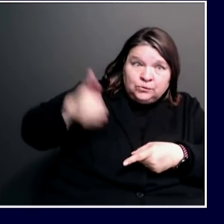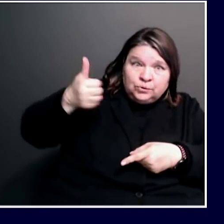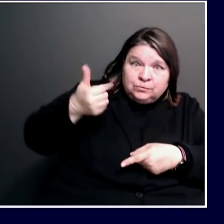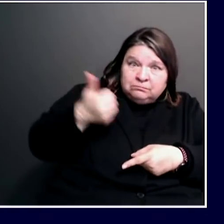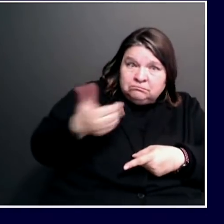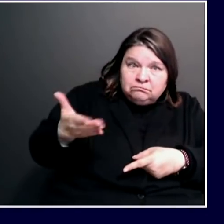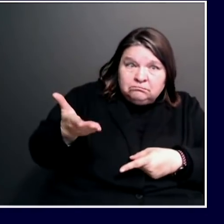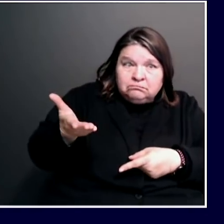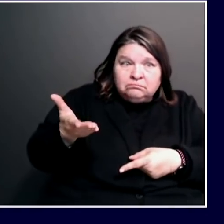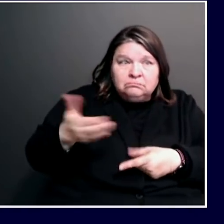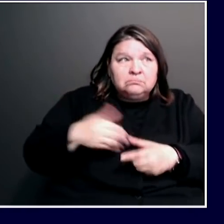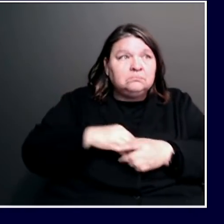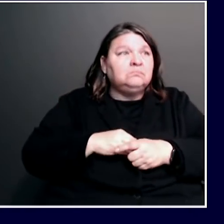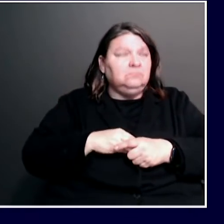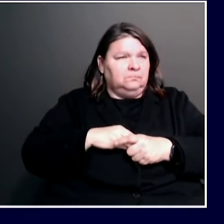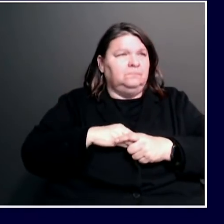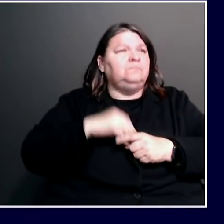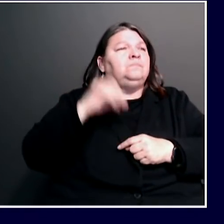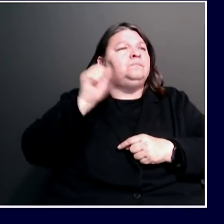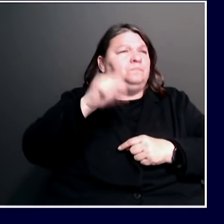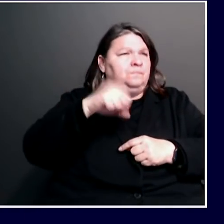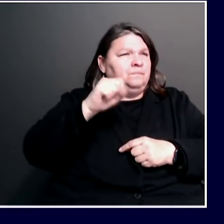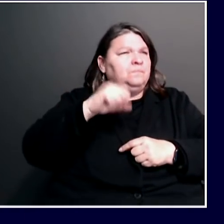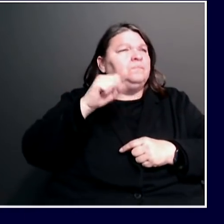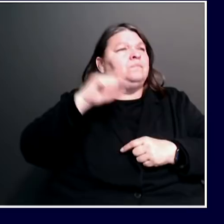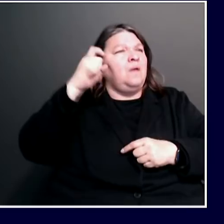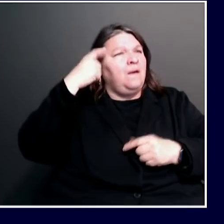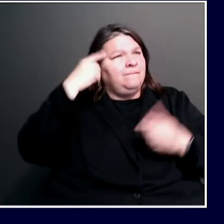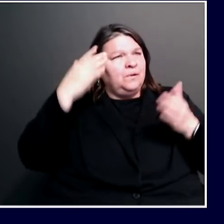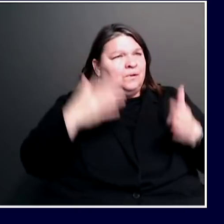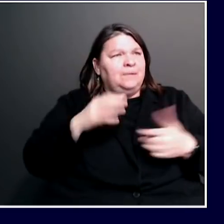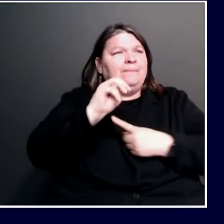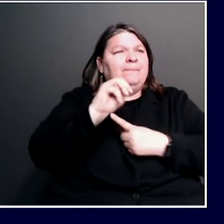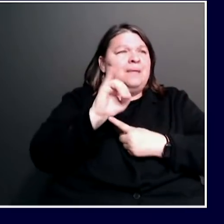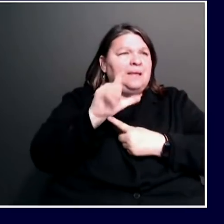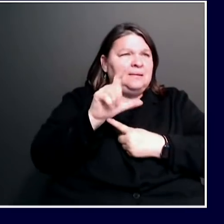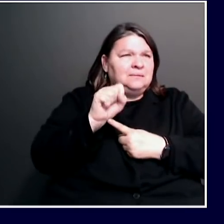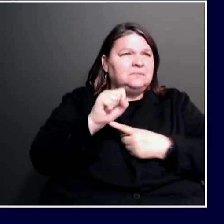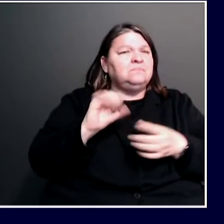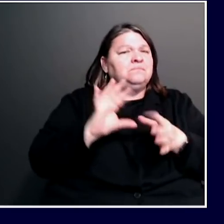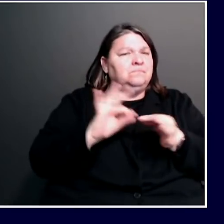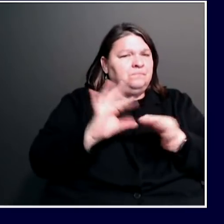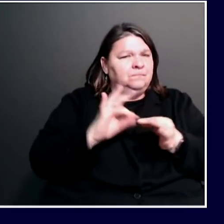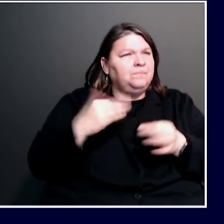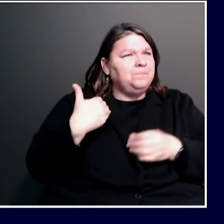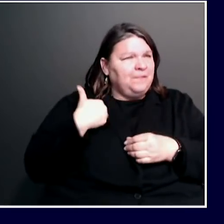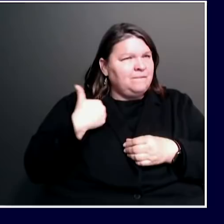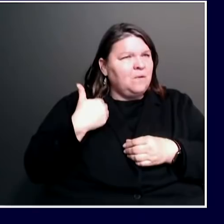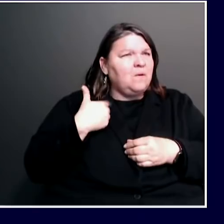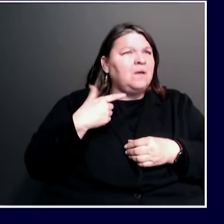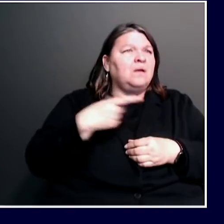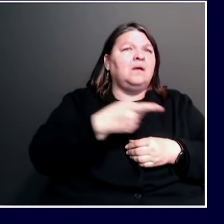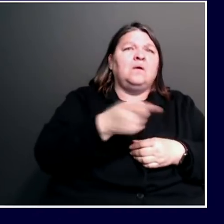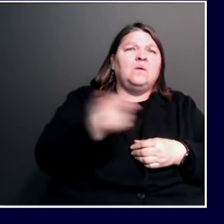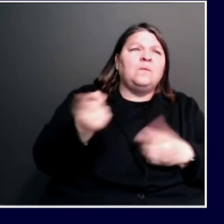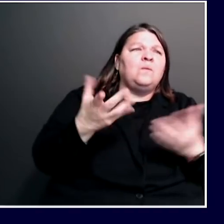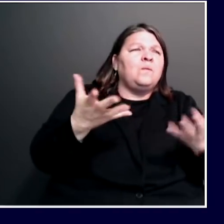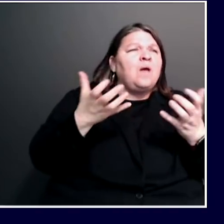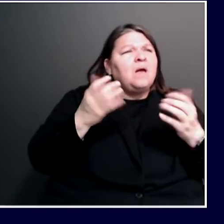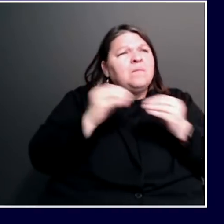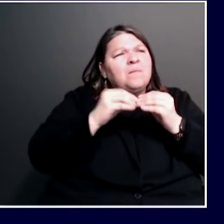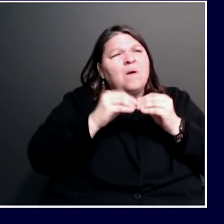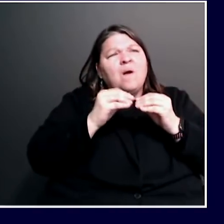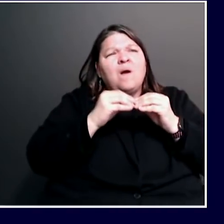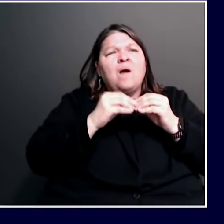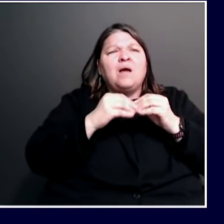said earlier this week, we know people want a sense of stability, a sense of normalcy. And part of our job is